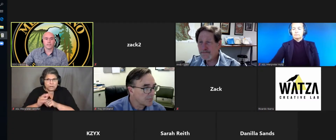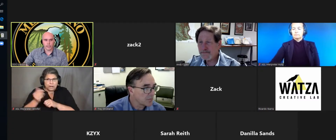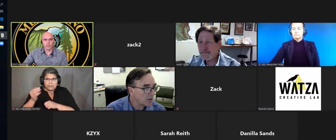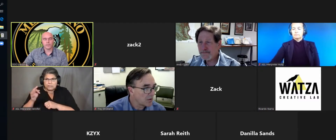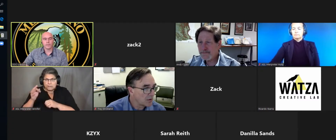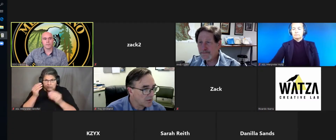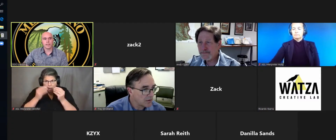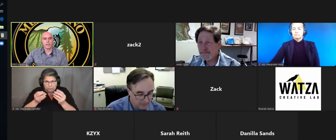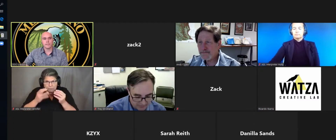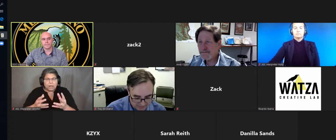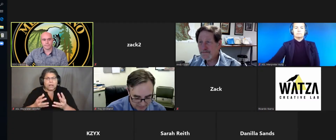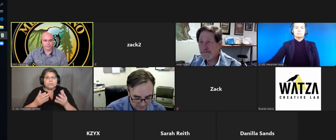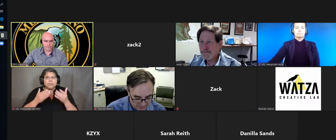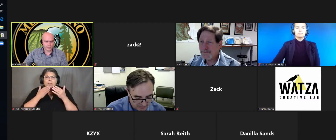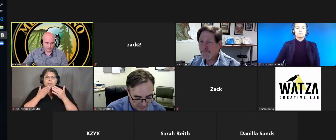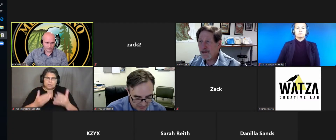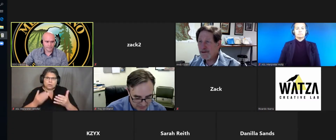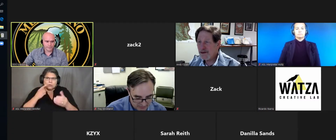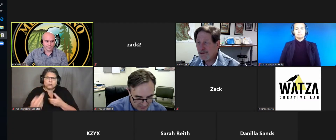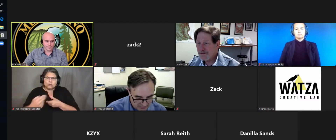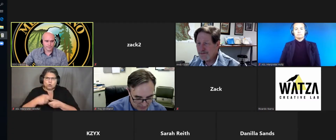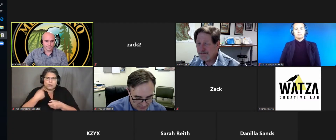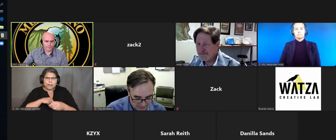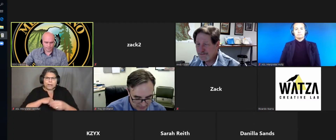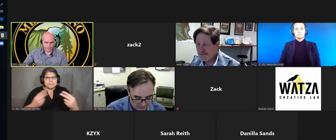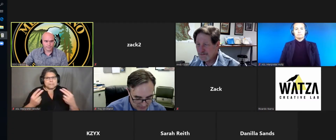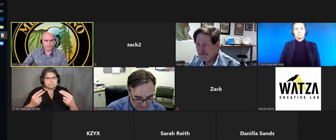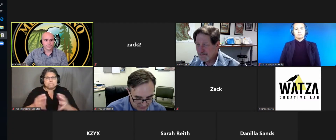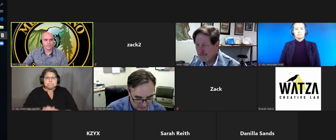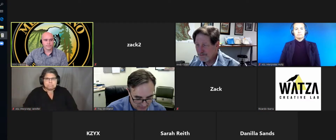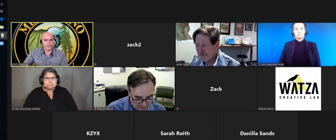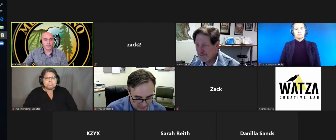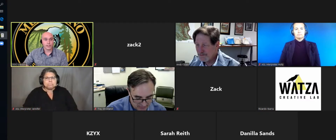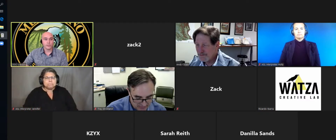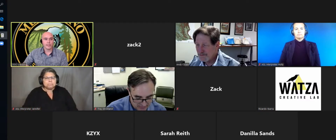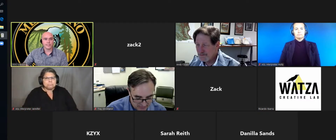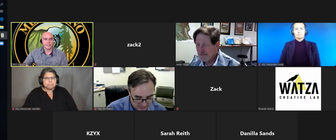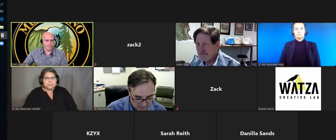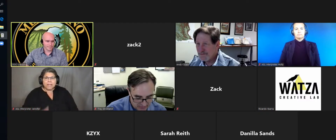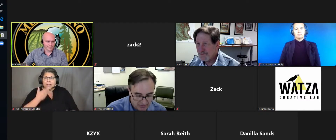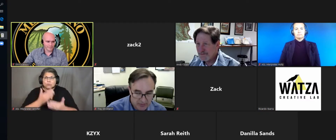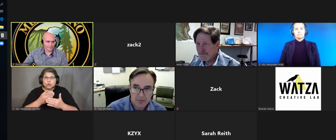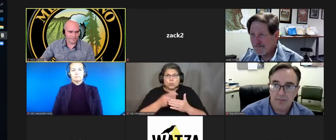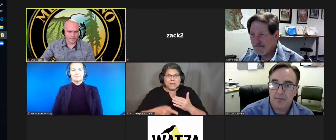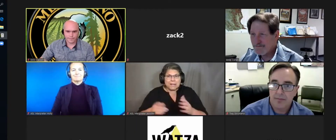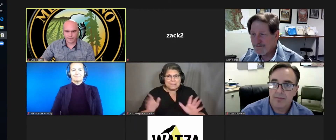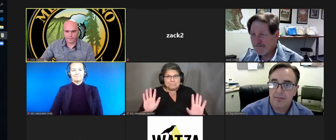us. Thank you, everyone from the media. Thank you. Have a good weekend.